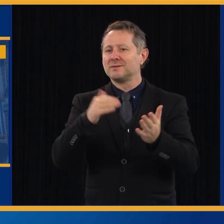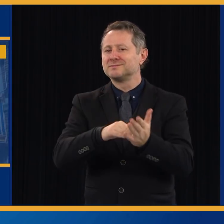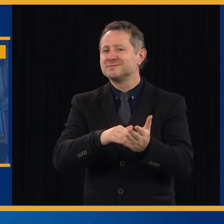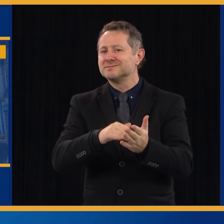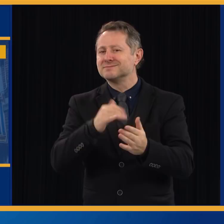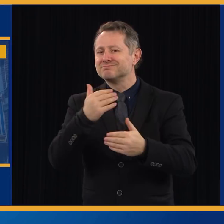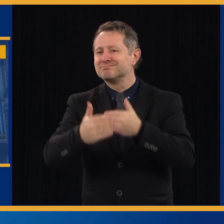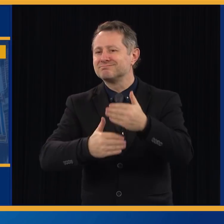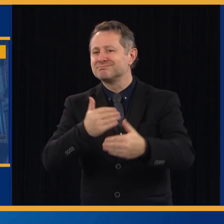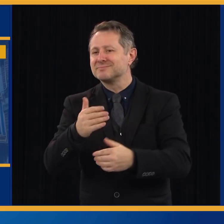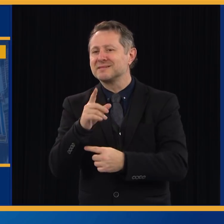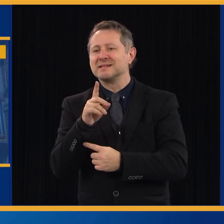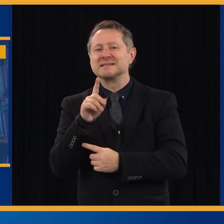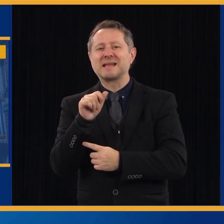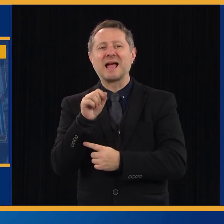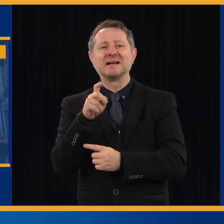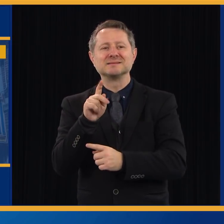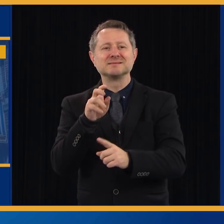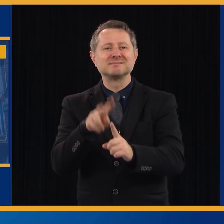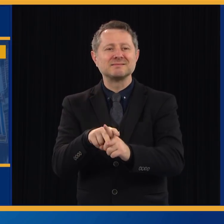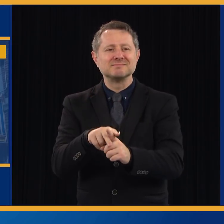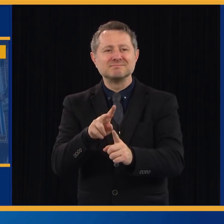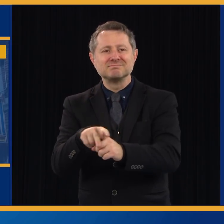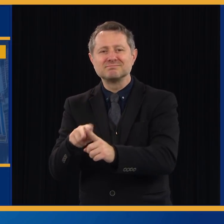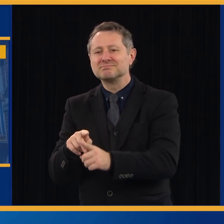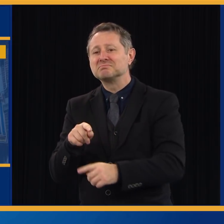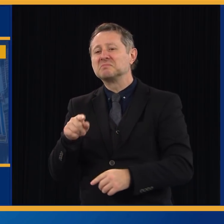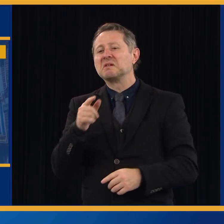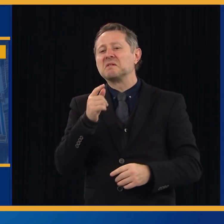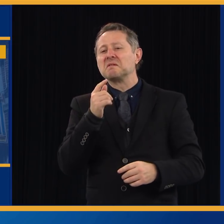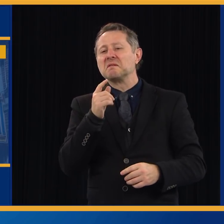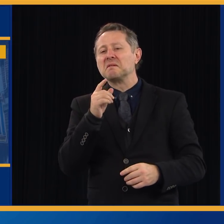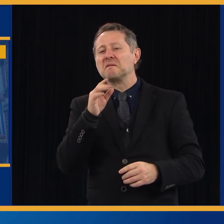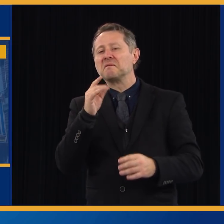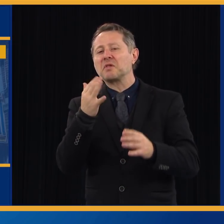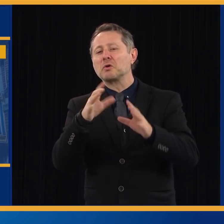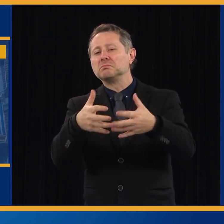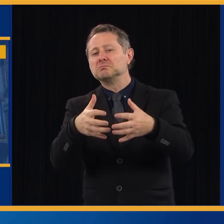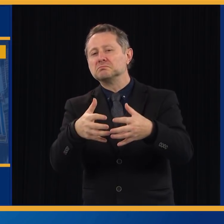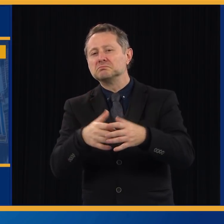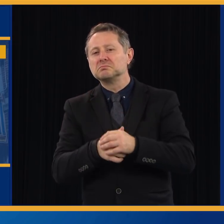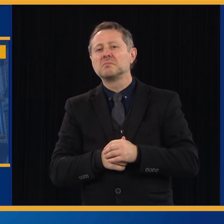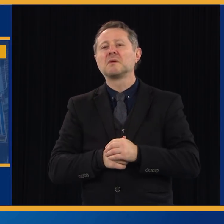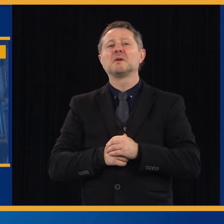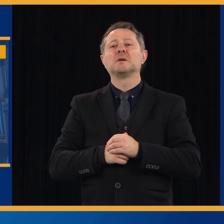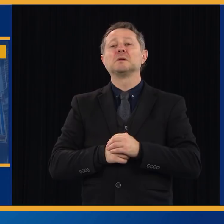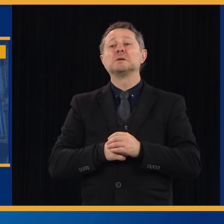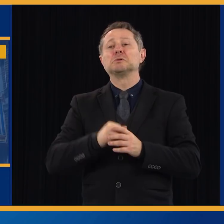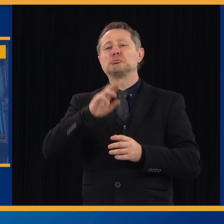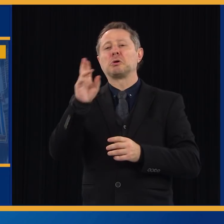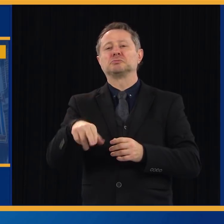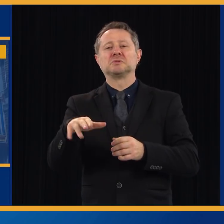area. Last point, we've gotten through difficult situations before.